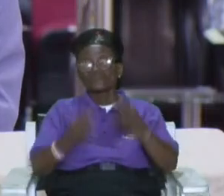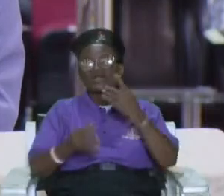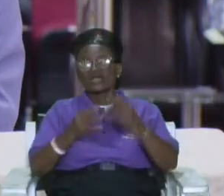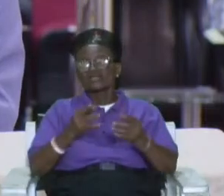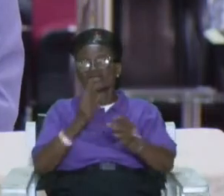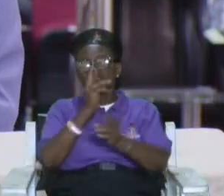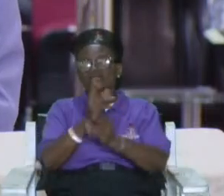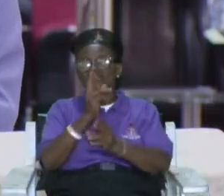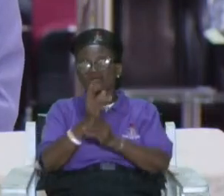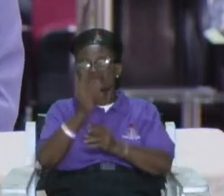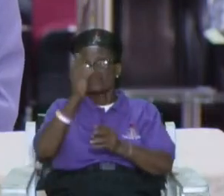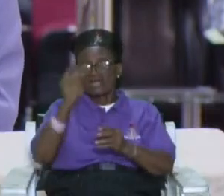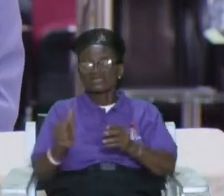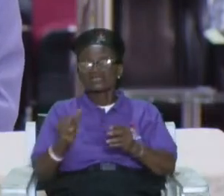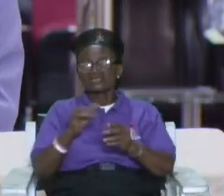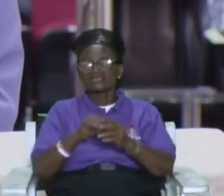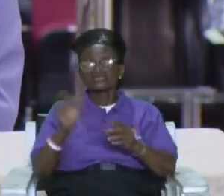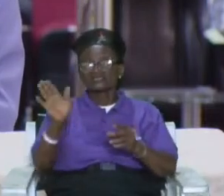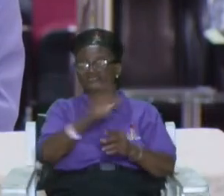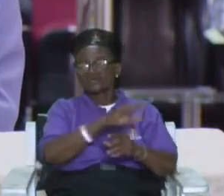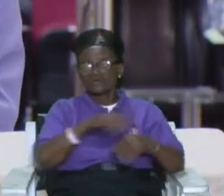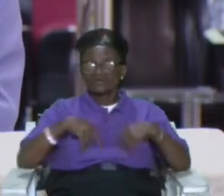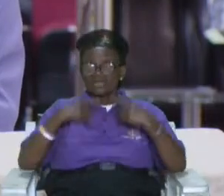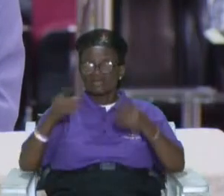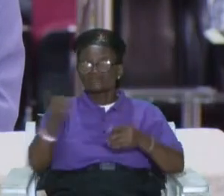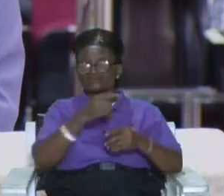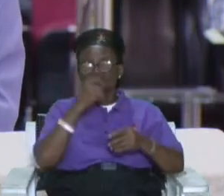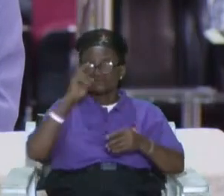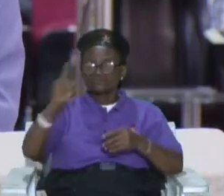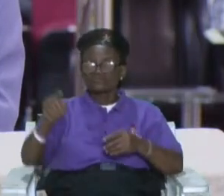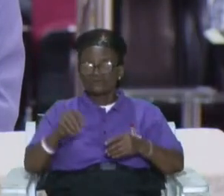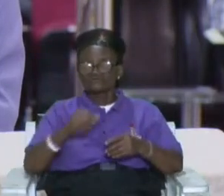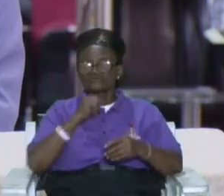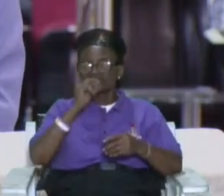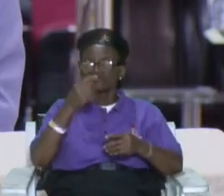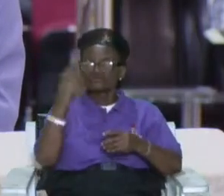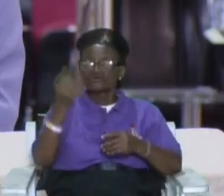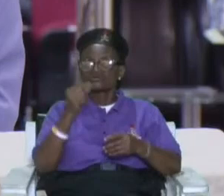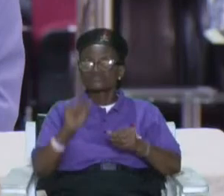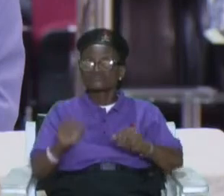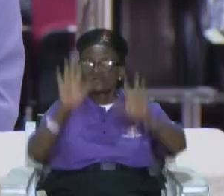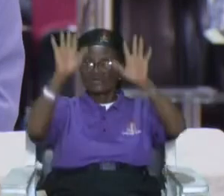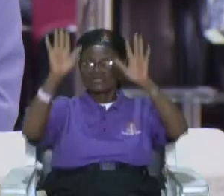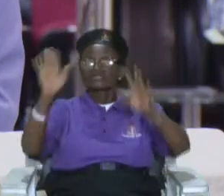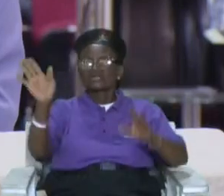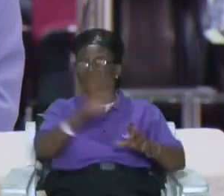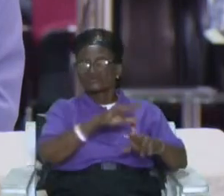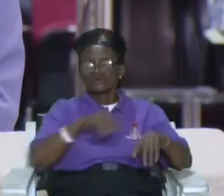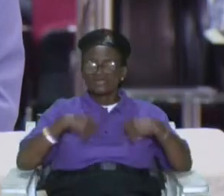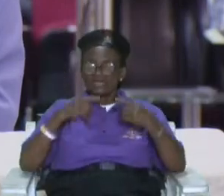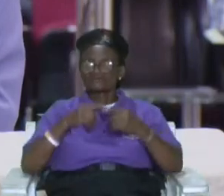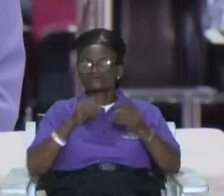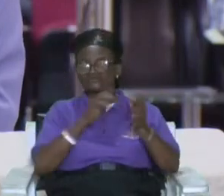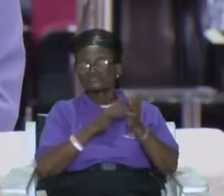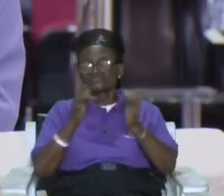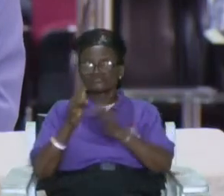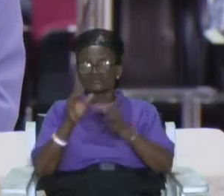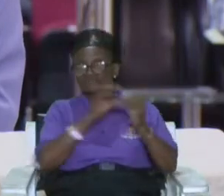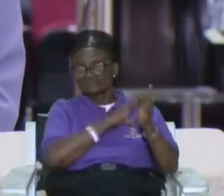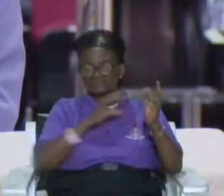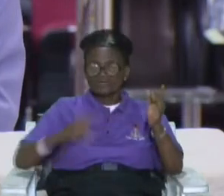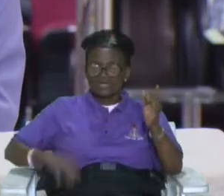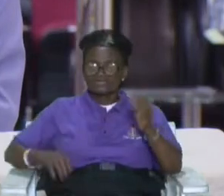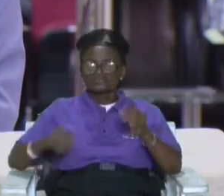only surrender your life to Jesus Christ, you must forsake your previous ways.